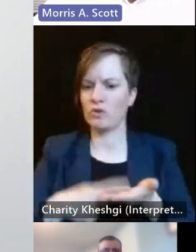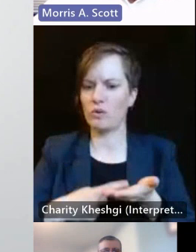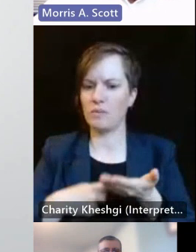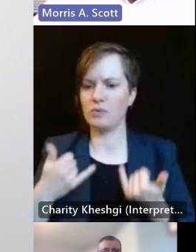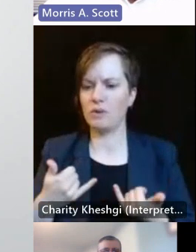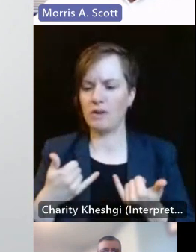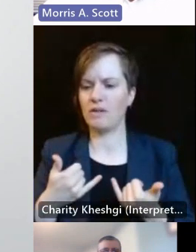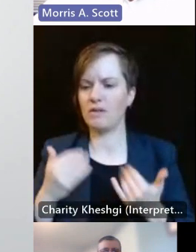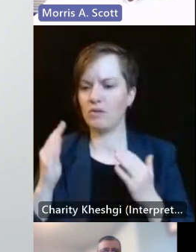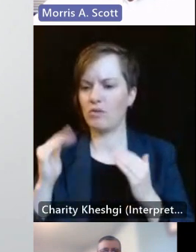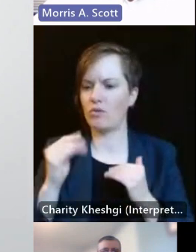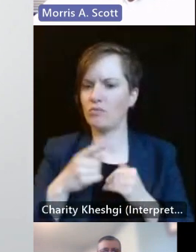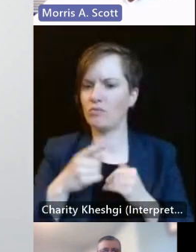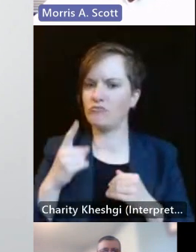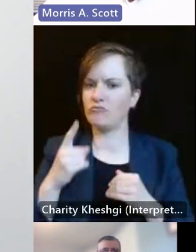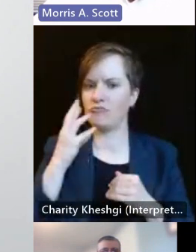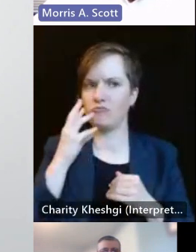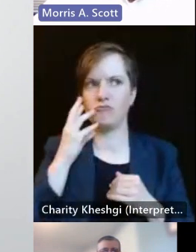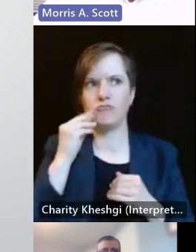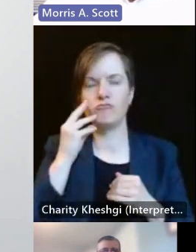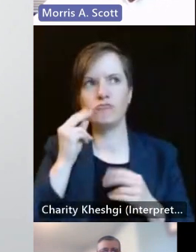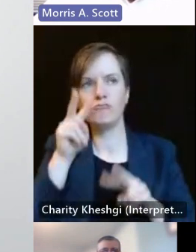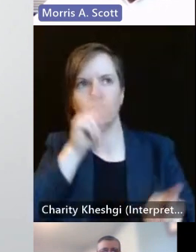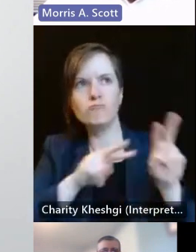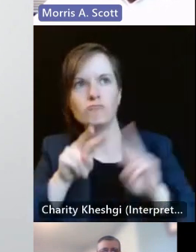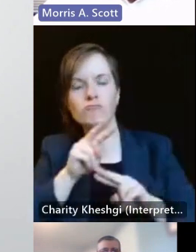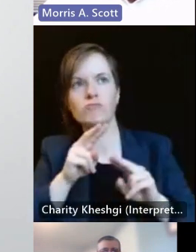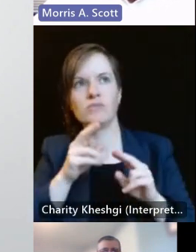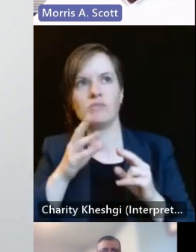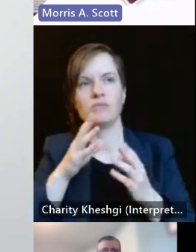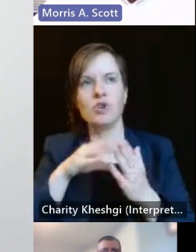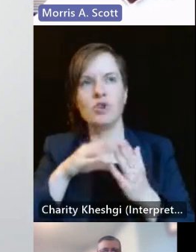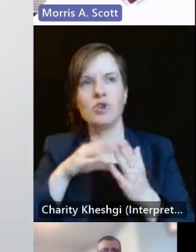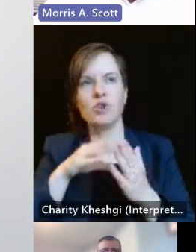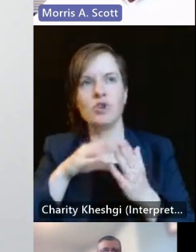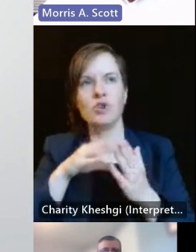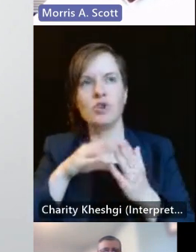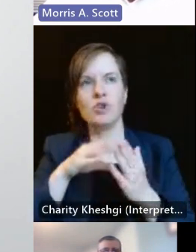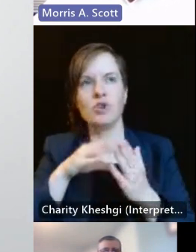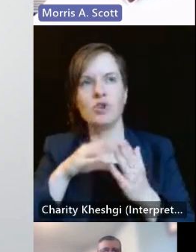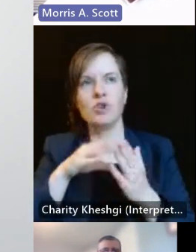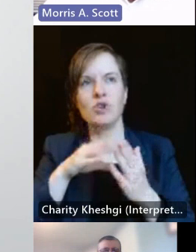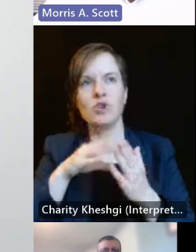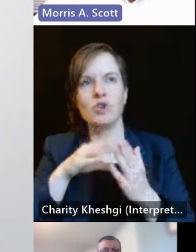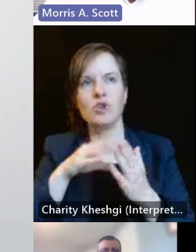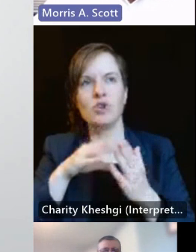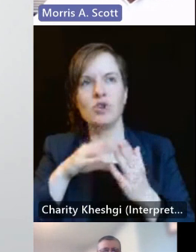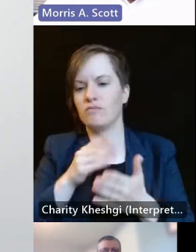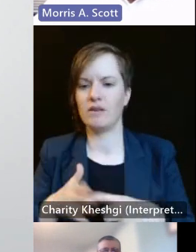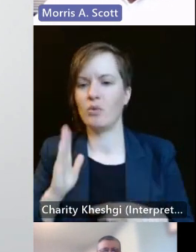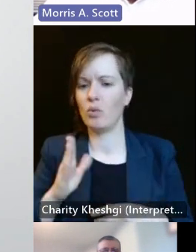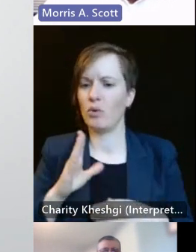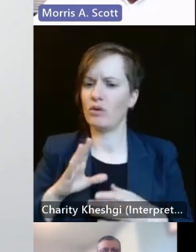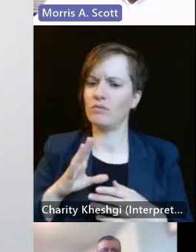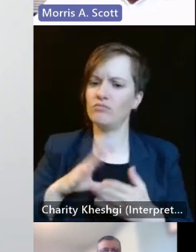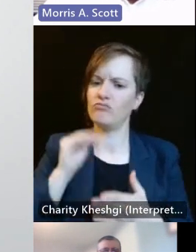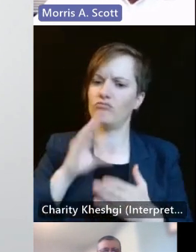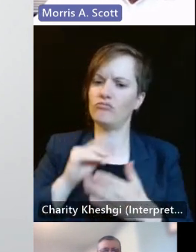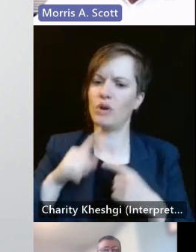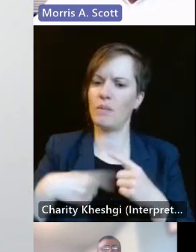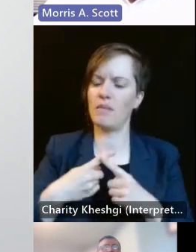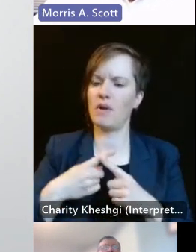We're going to learn about the unique needs of people with disabilities during various types of